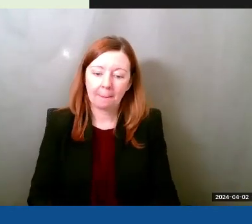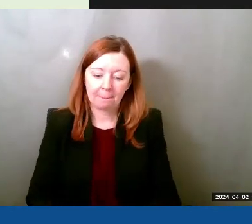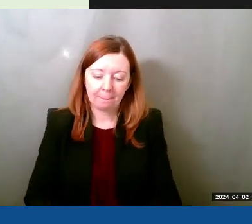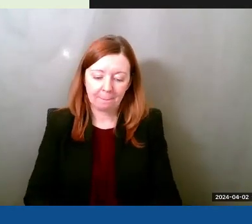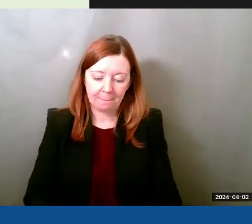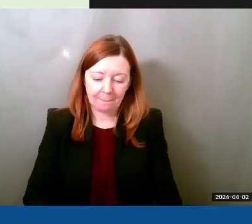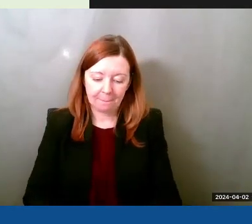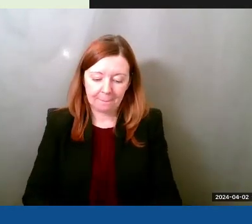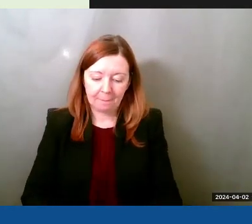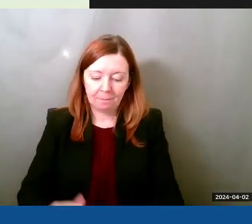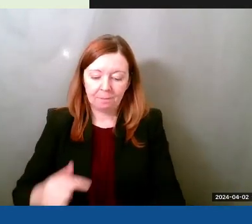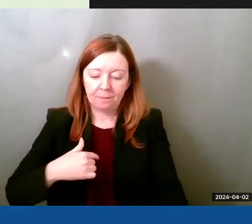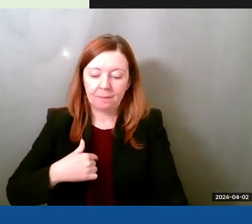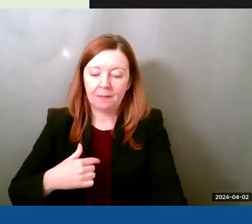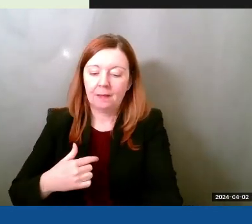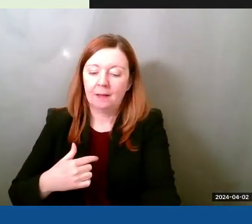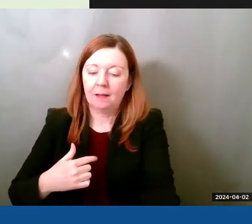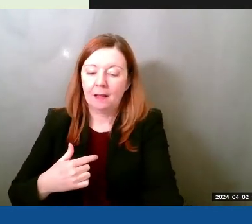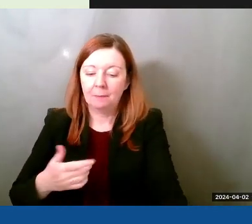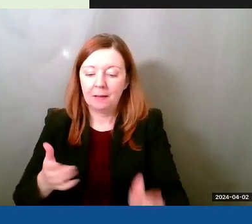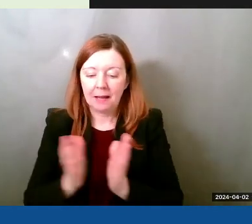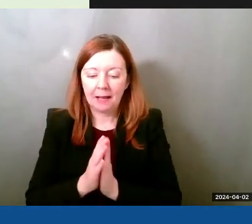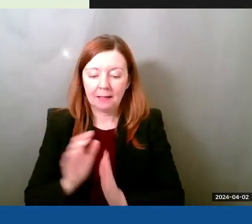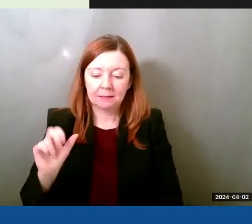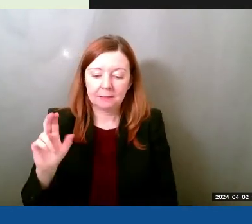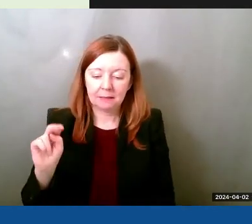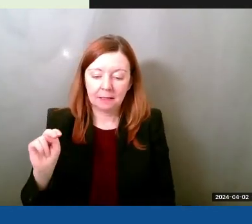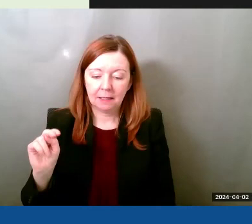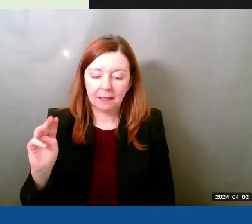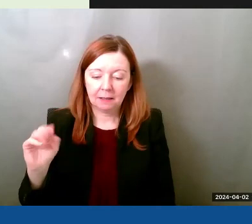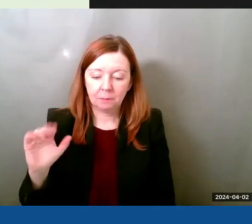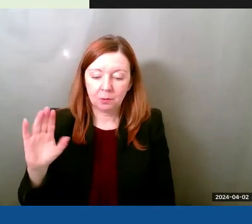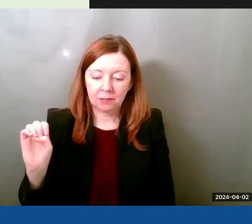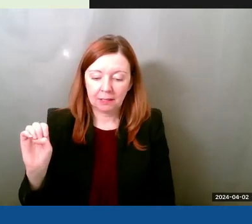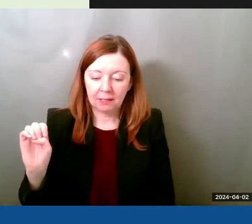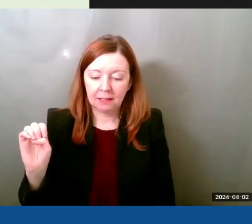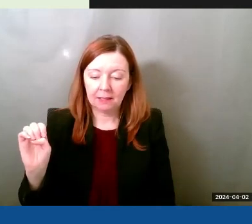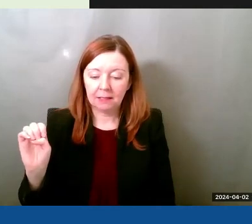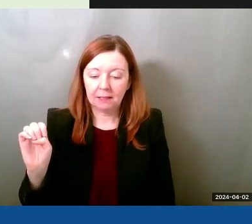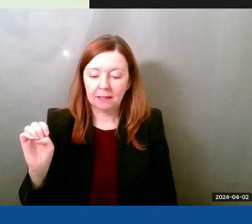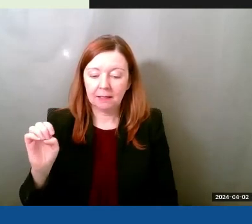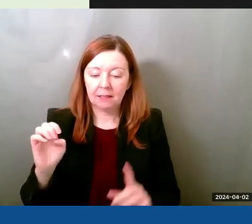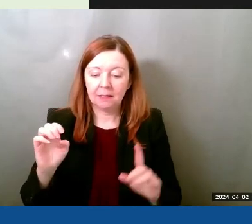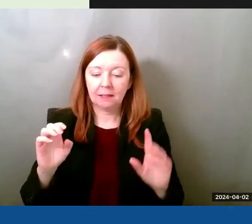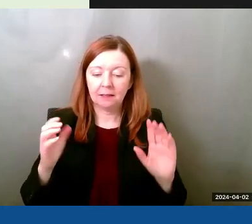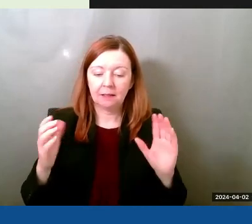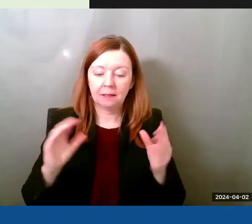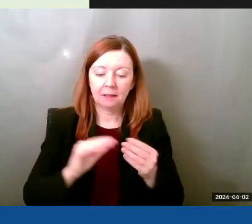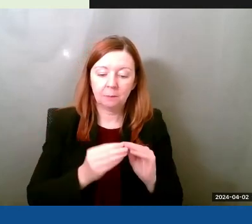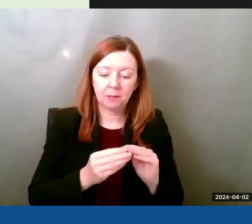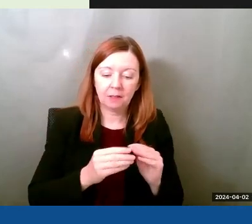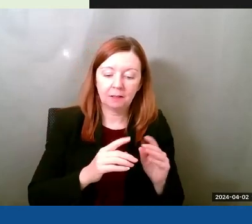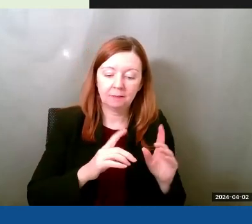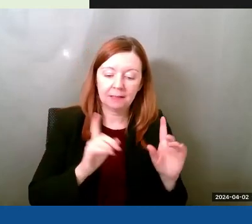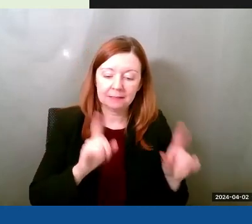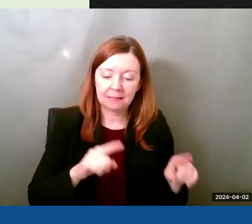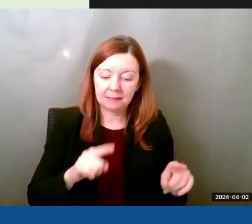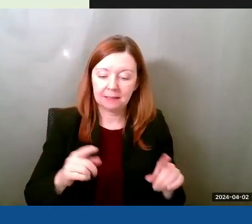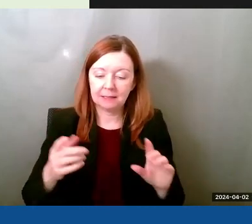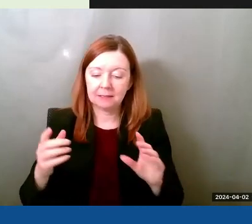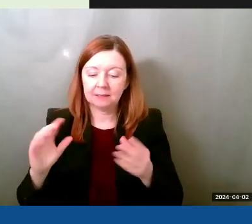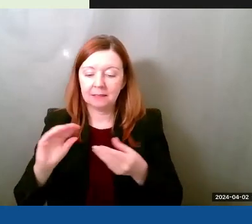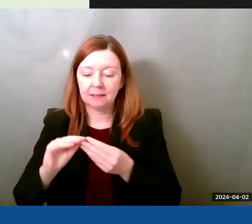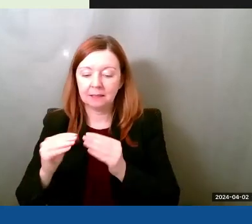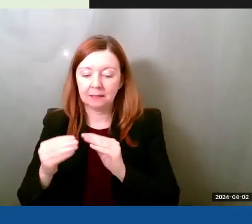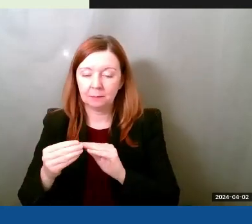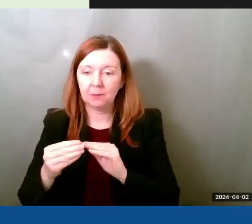to speak to the comments around the number of attendees versus the number of cars and how that relates